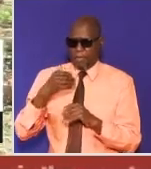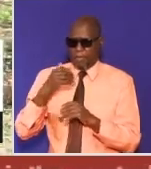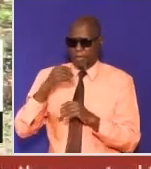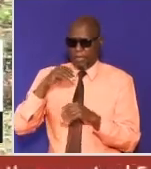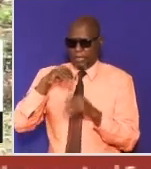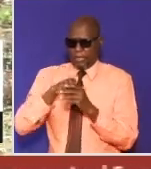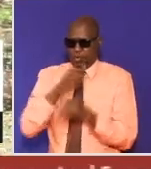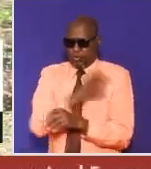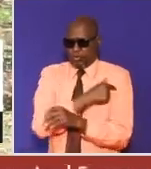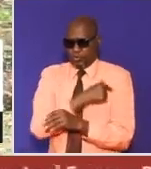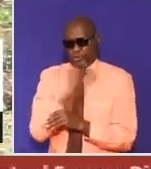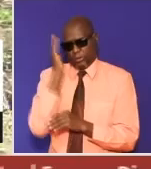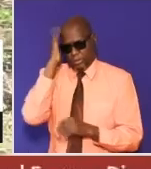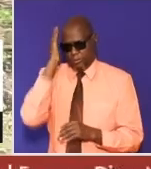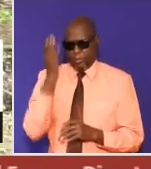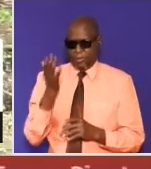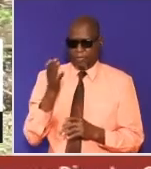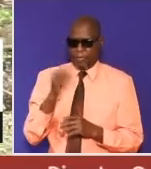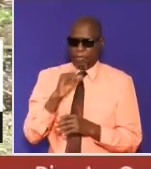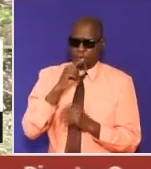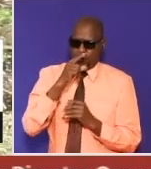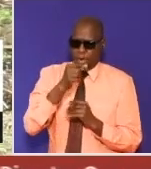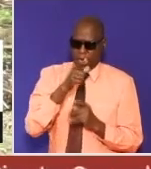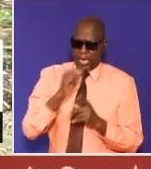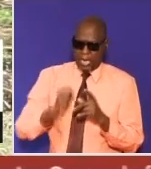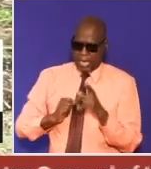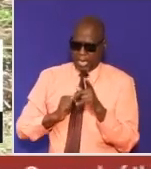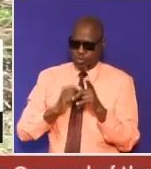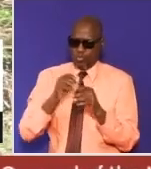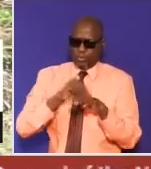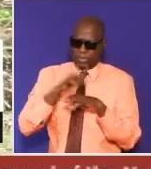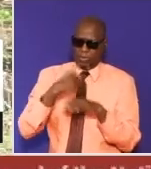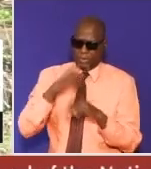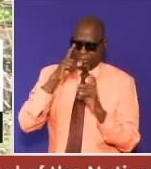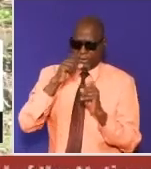amelazwa. Nikaambia msichana, ndio kweli umenitumia picha,